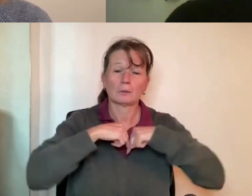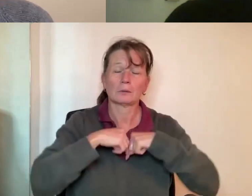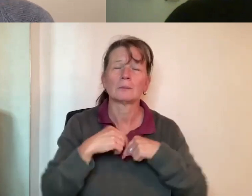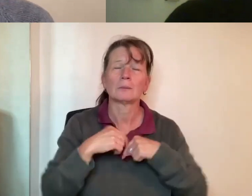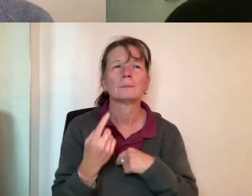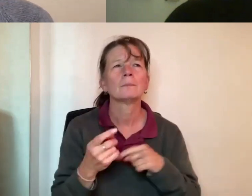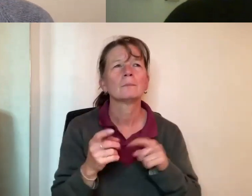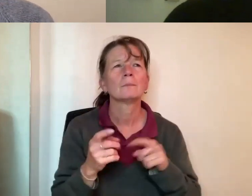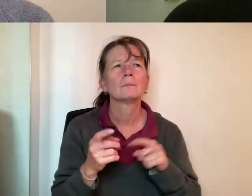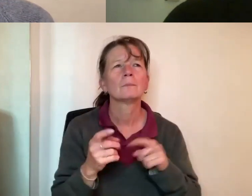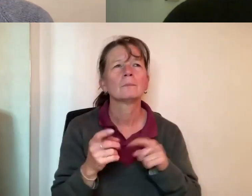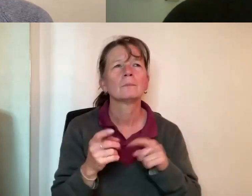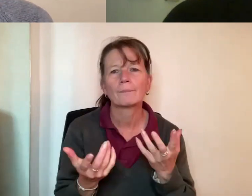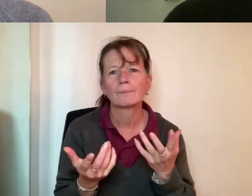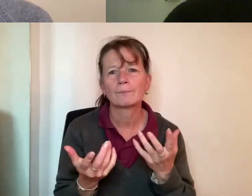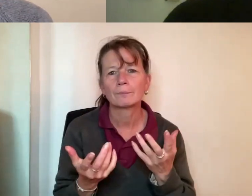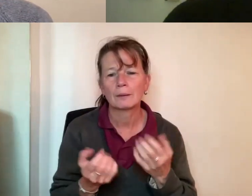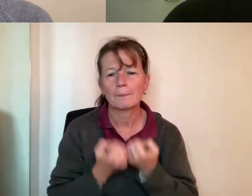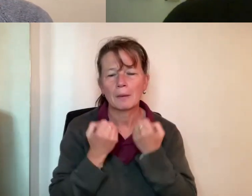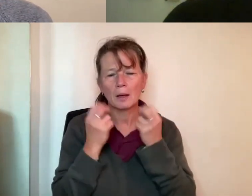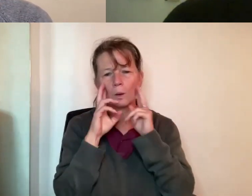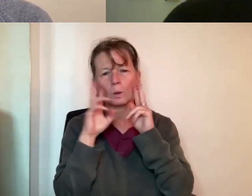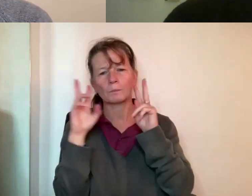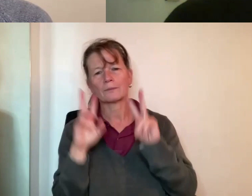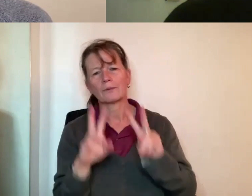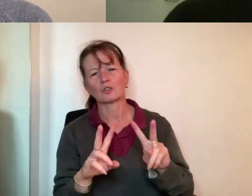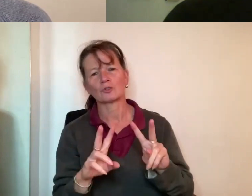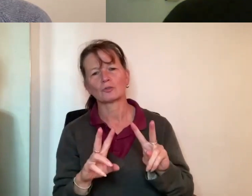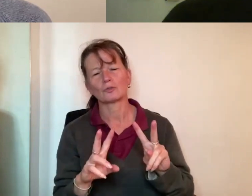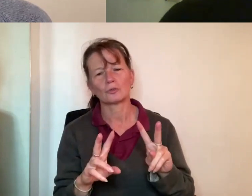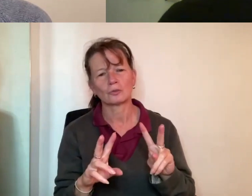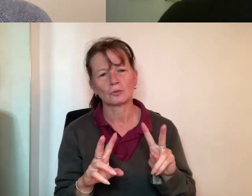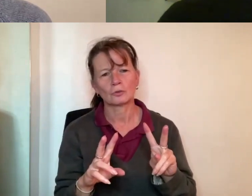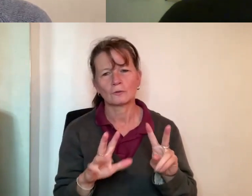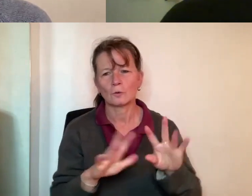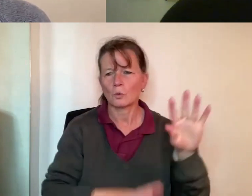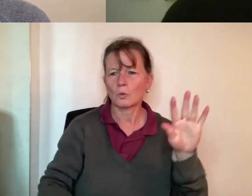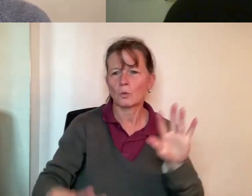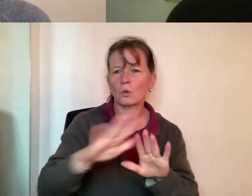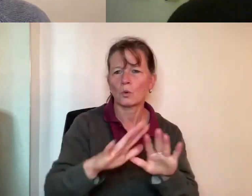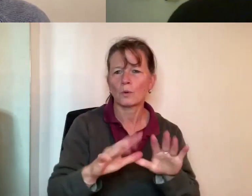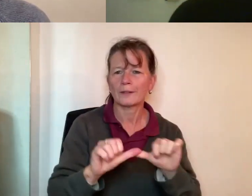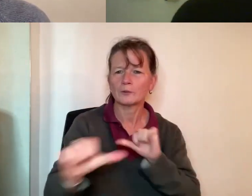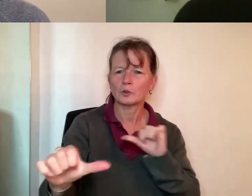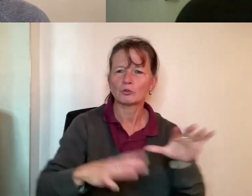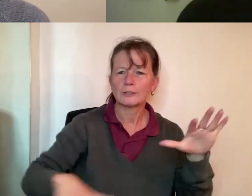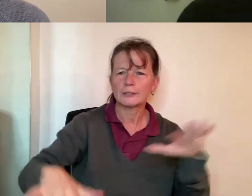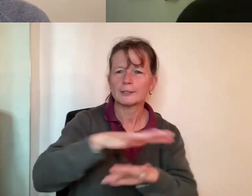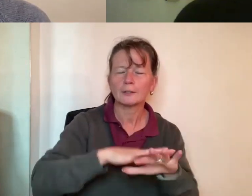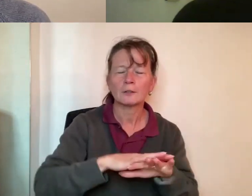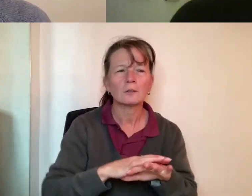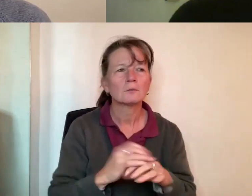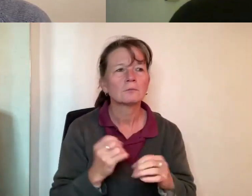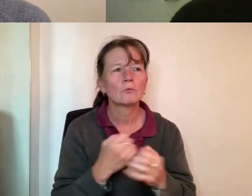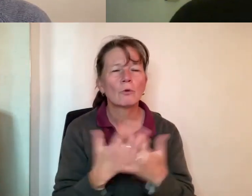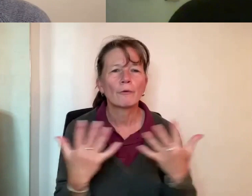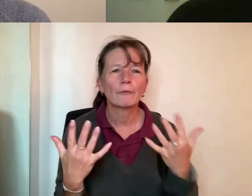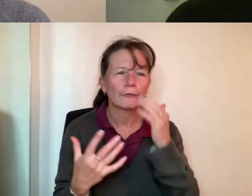about my observations across the industry are that a lot of